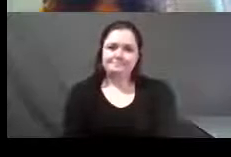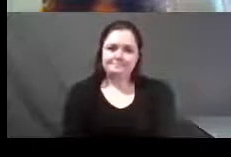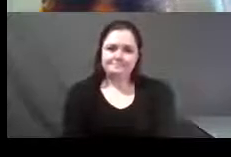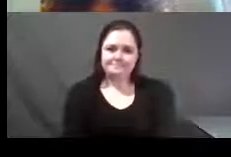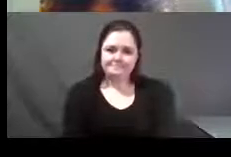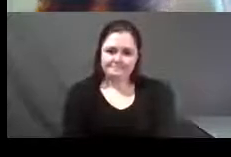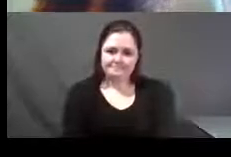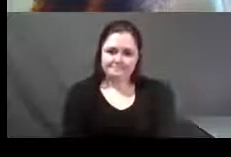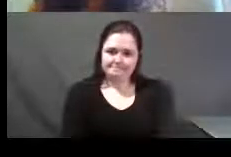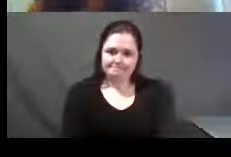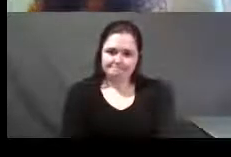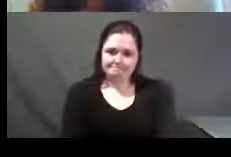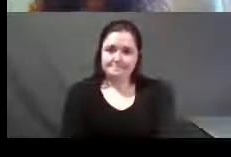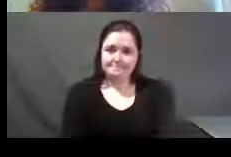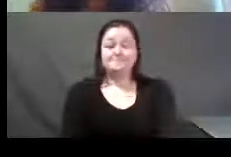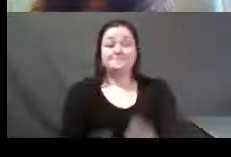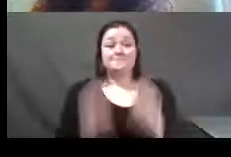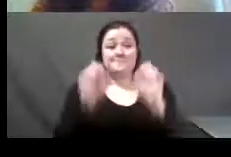All right, so